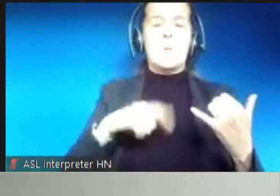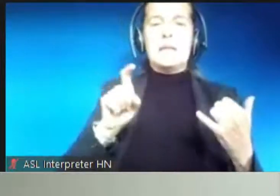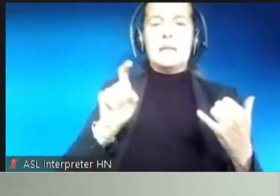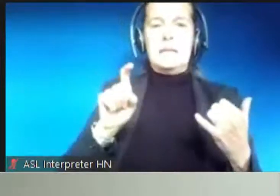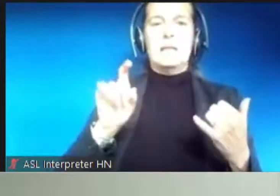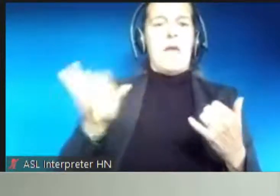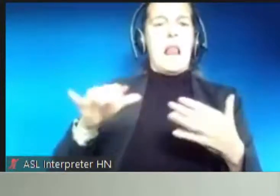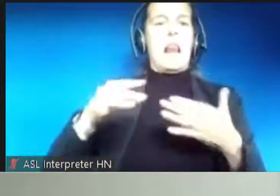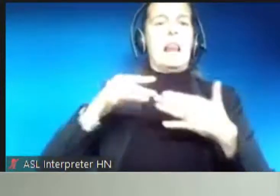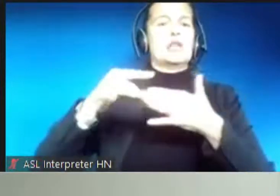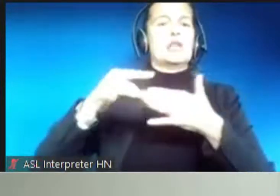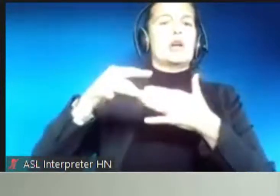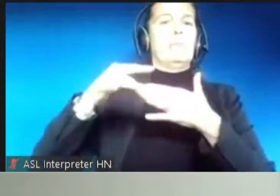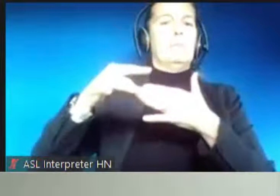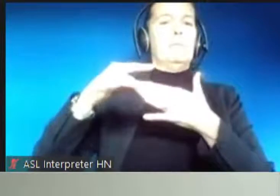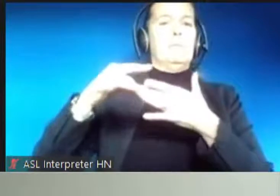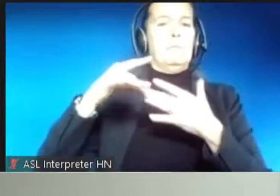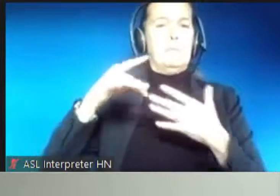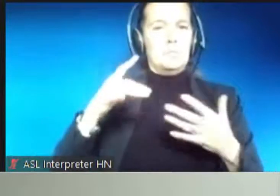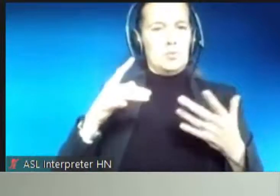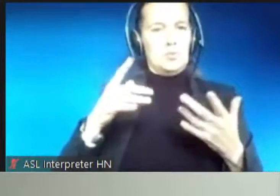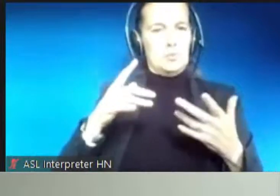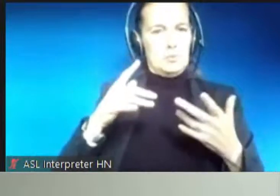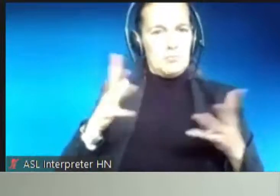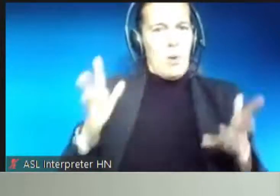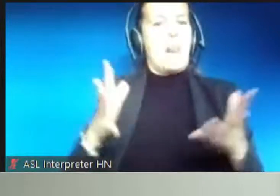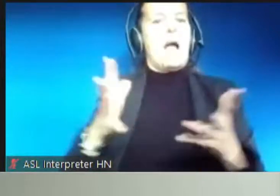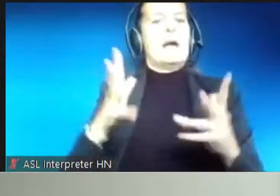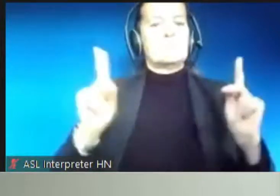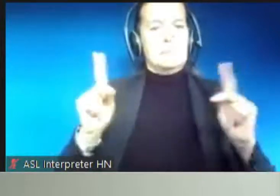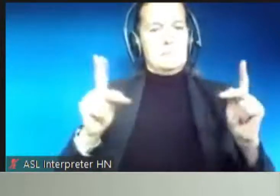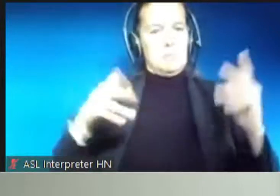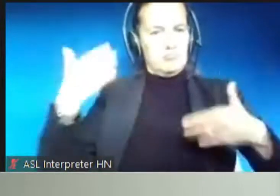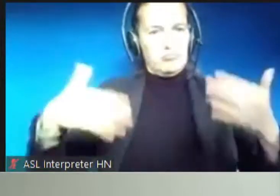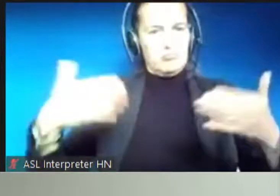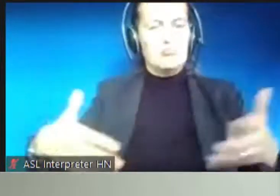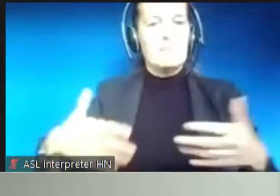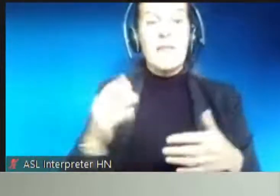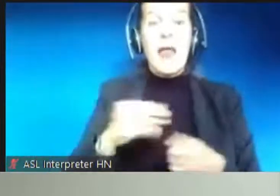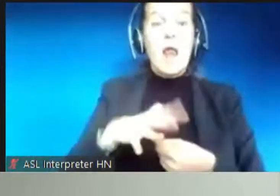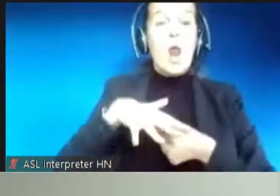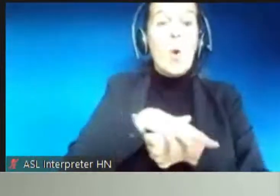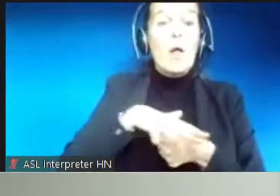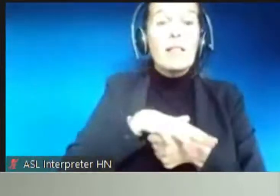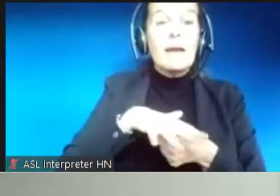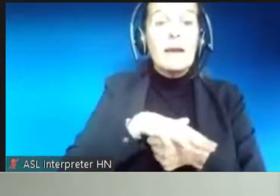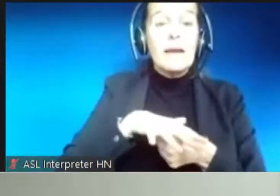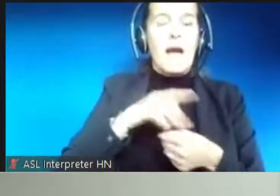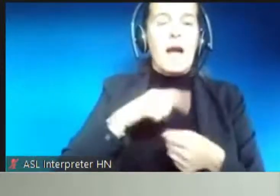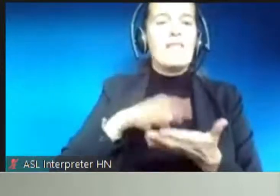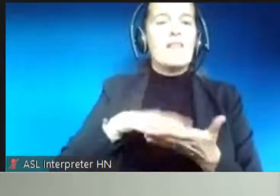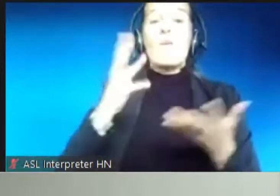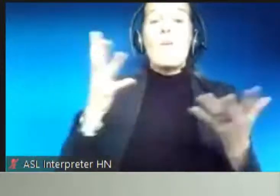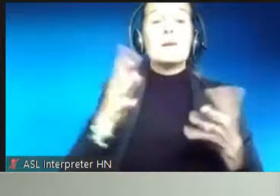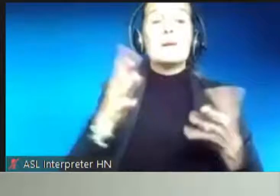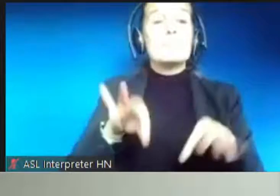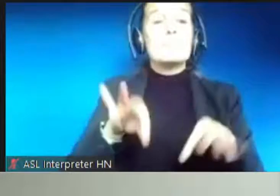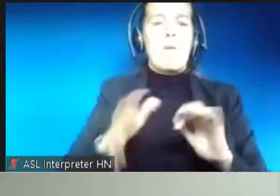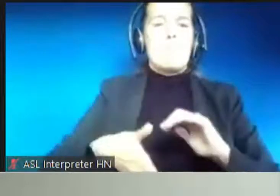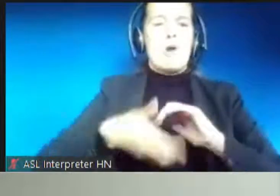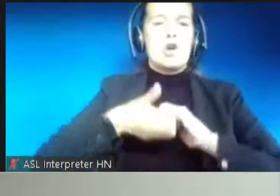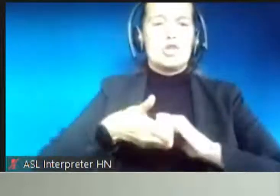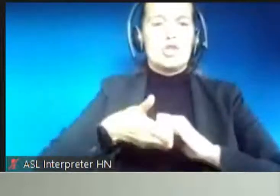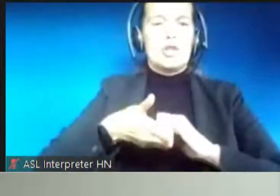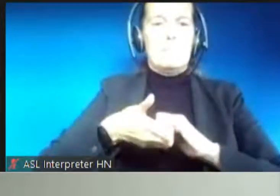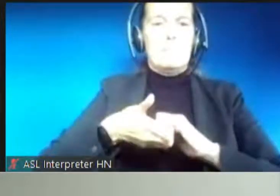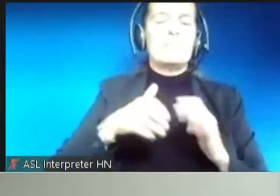great potential of our people. And then the other thing I would say locally is that I've learned the value of partnership. Our local government,